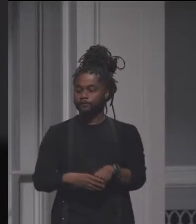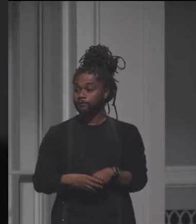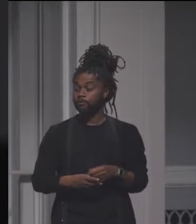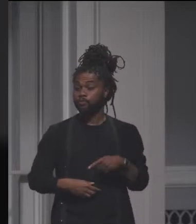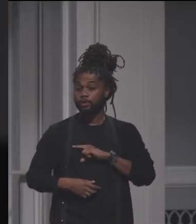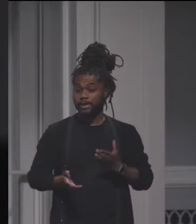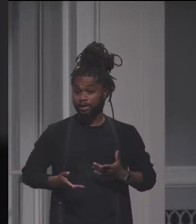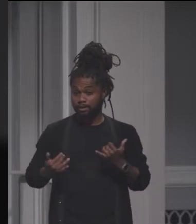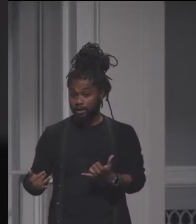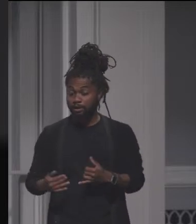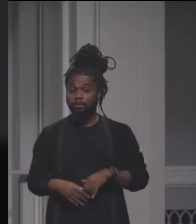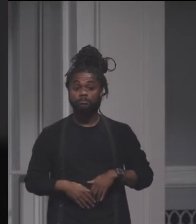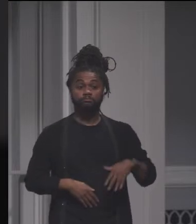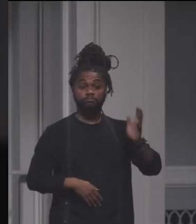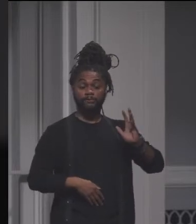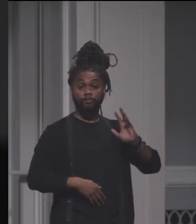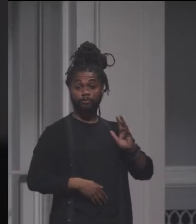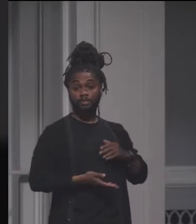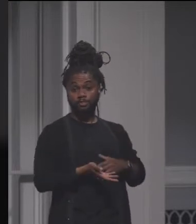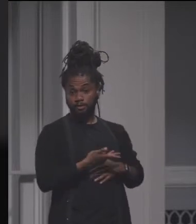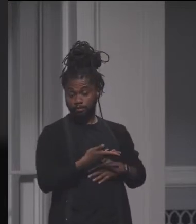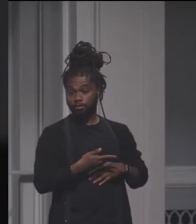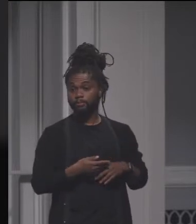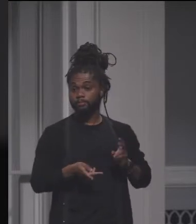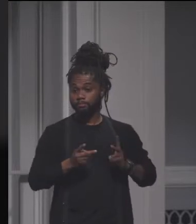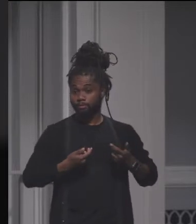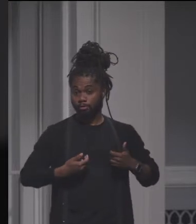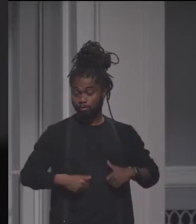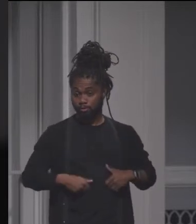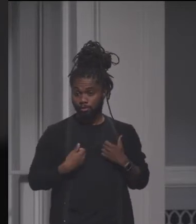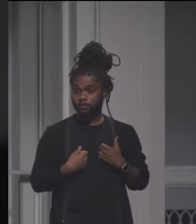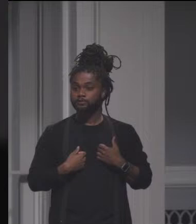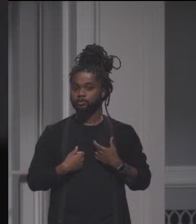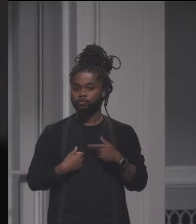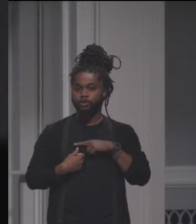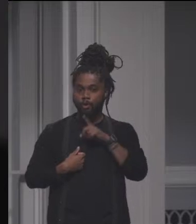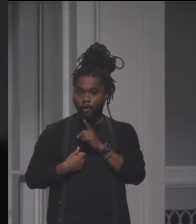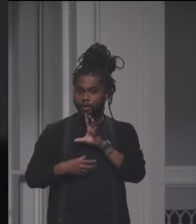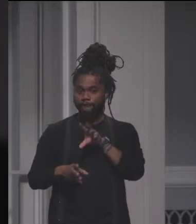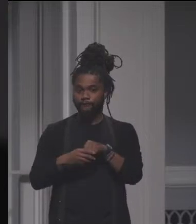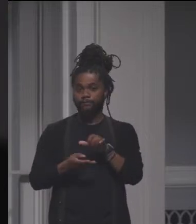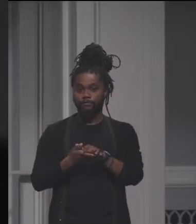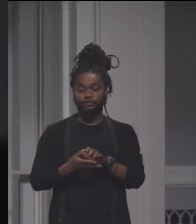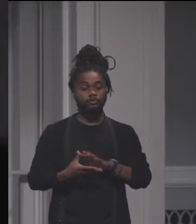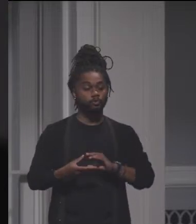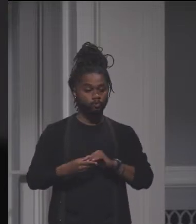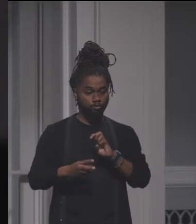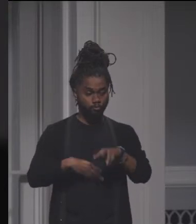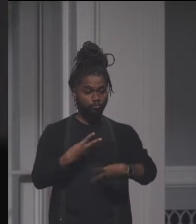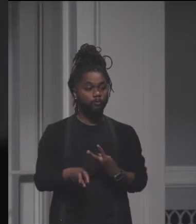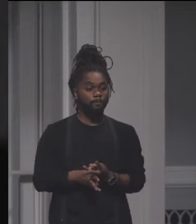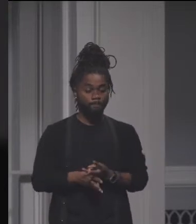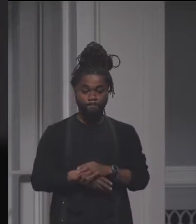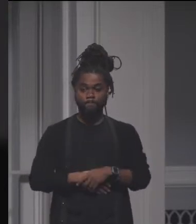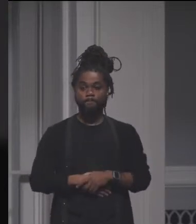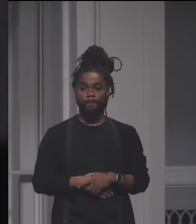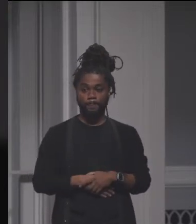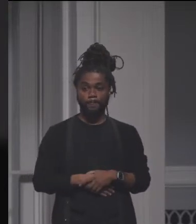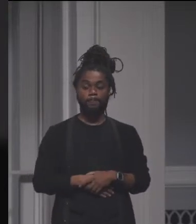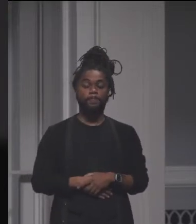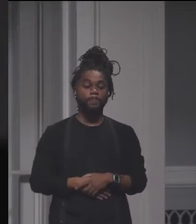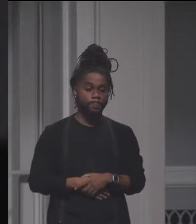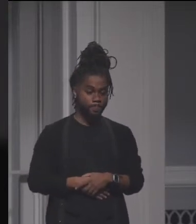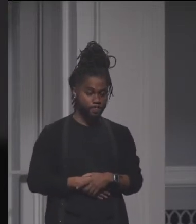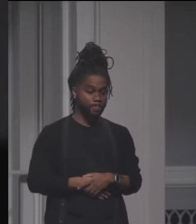now, we were there then, so we are in this story," end of quote. As Griffith